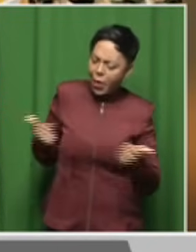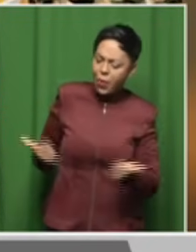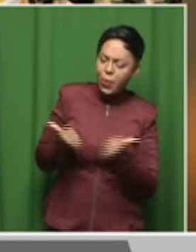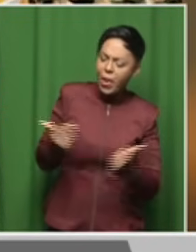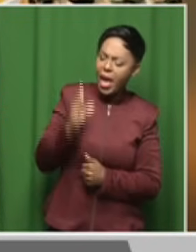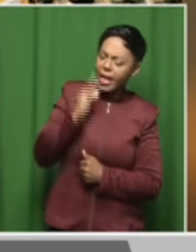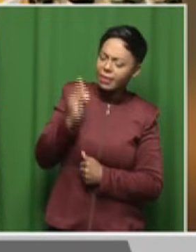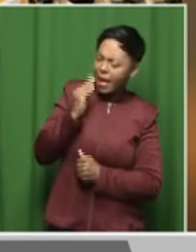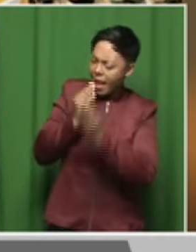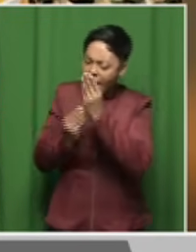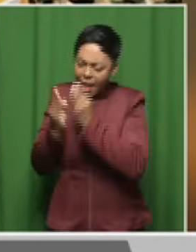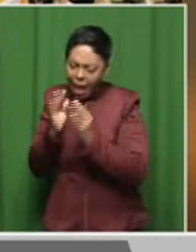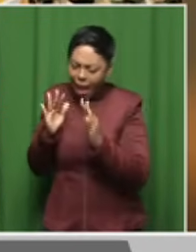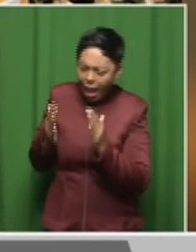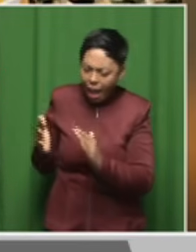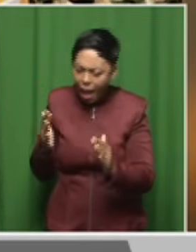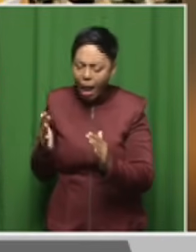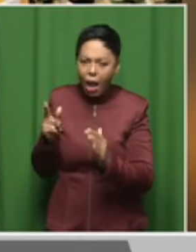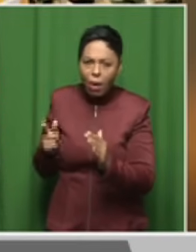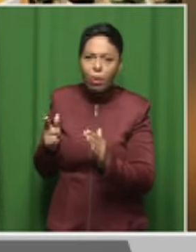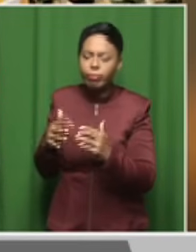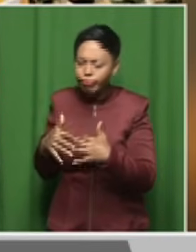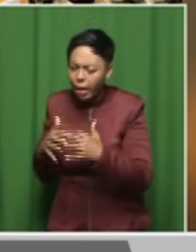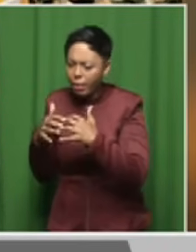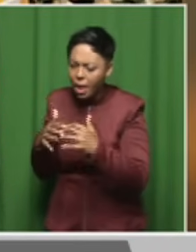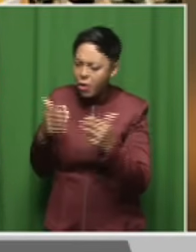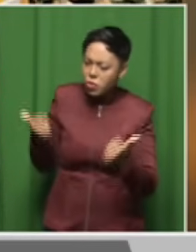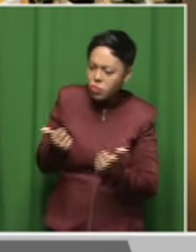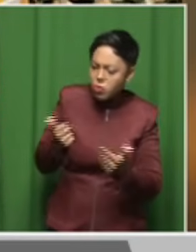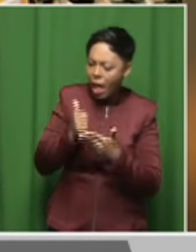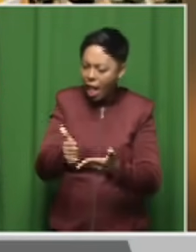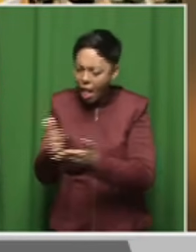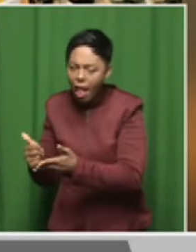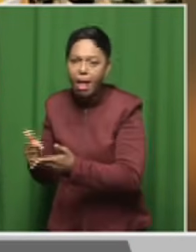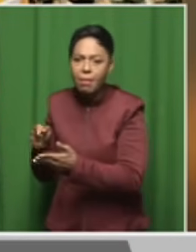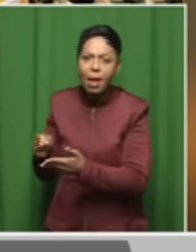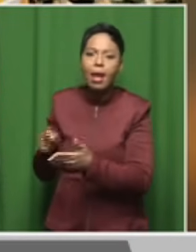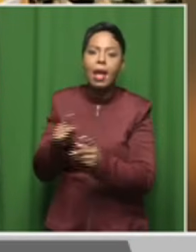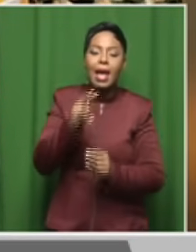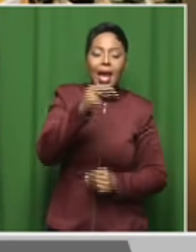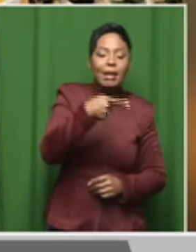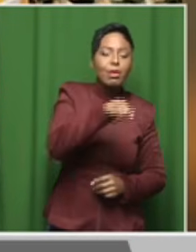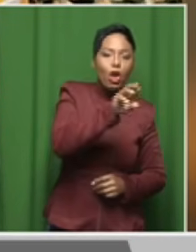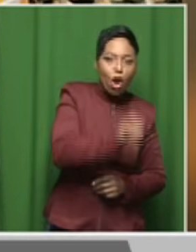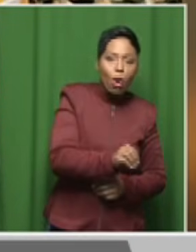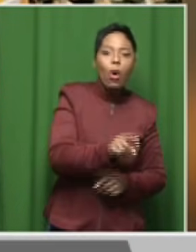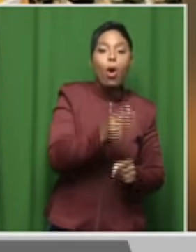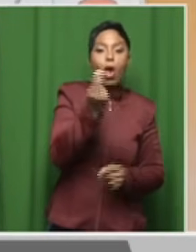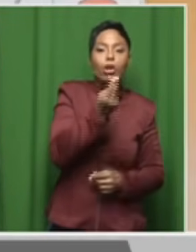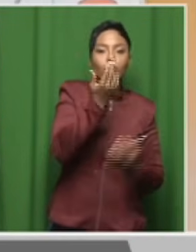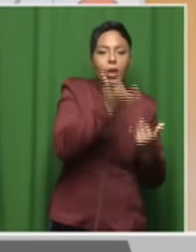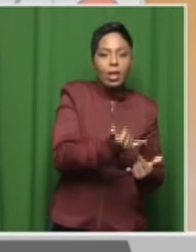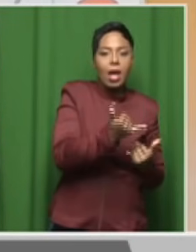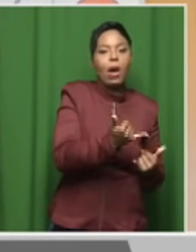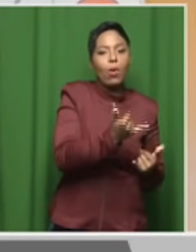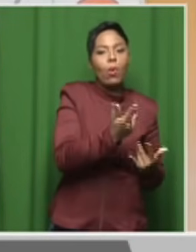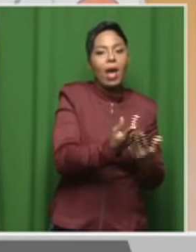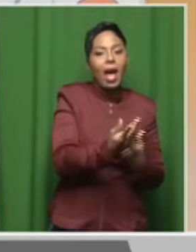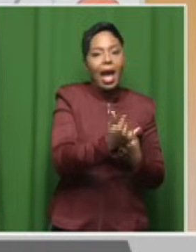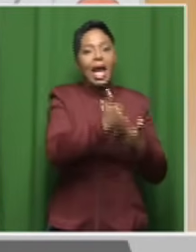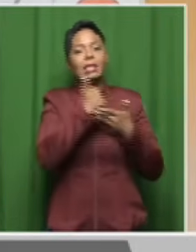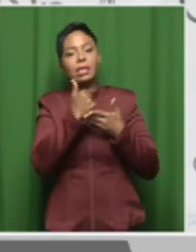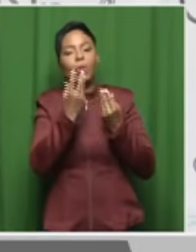learned how to produce the goods under very trying circumstances. NPOs also come into play in the training sector. There